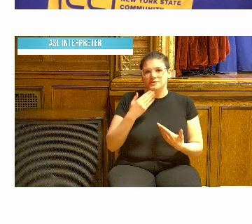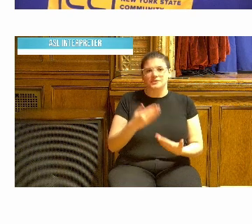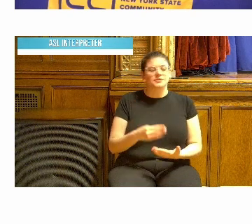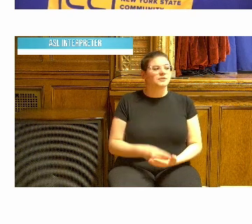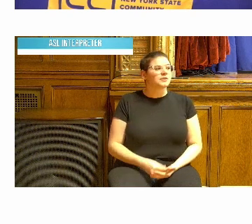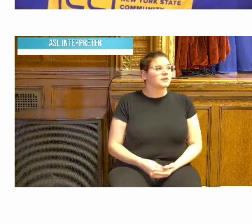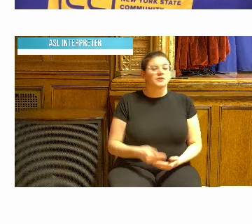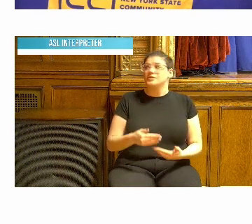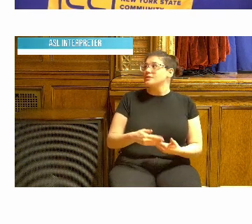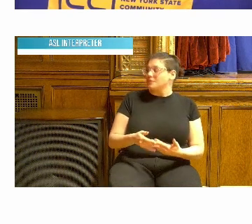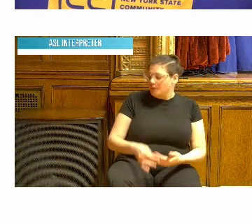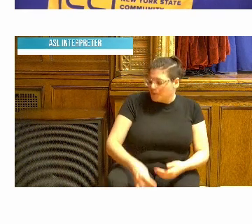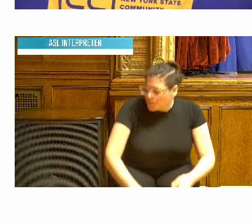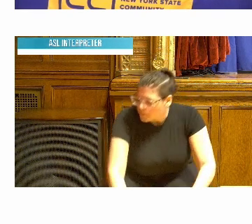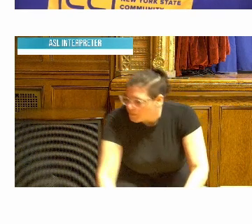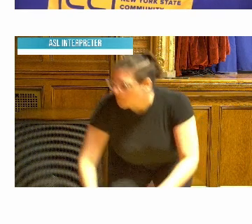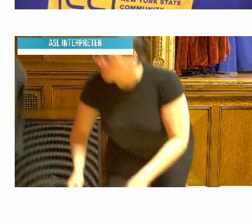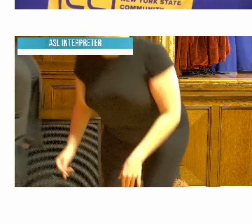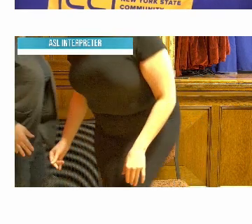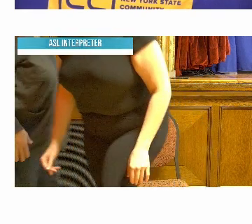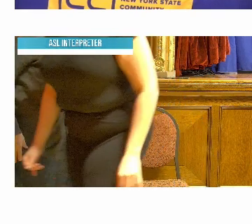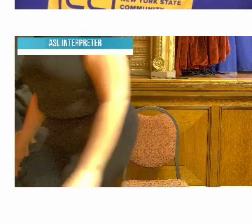Terry Chaka. Okay.